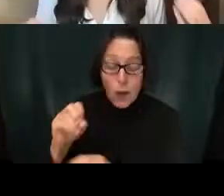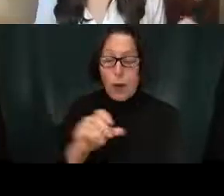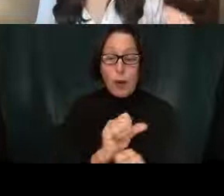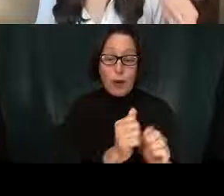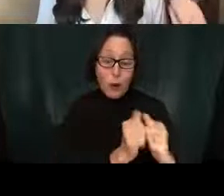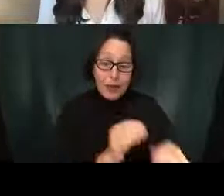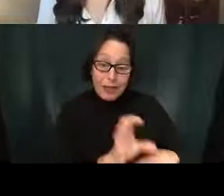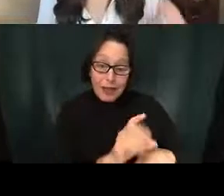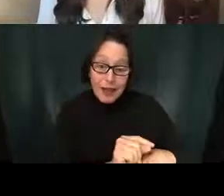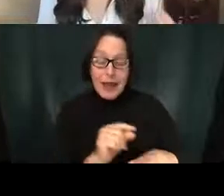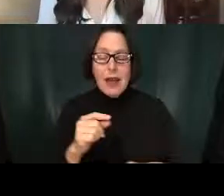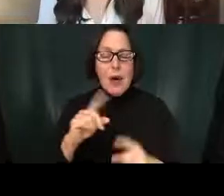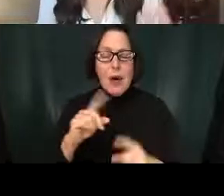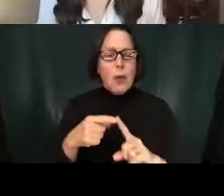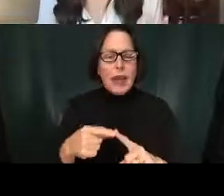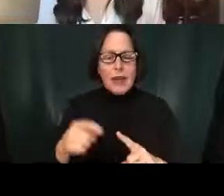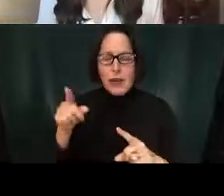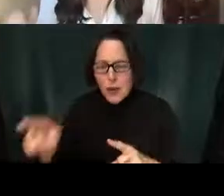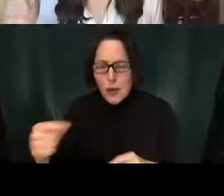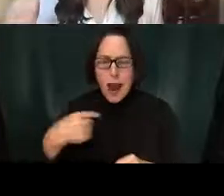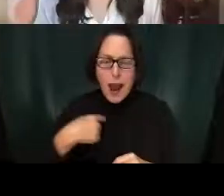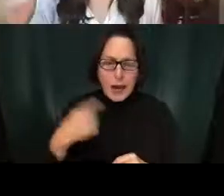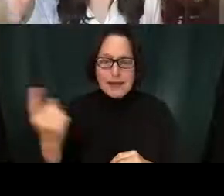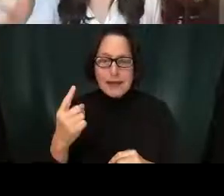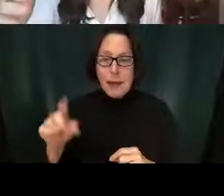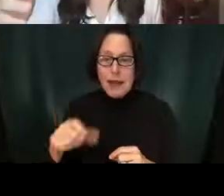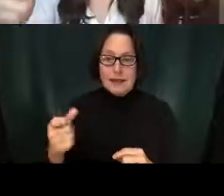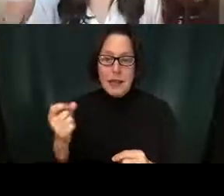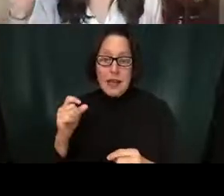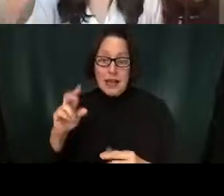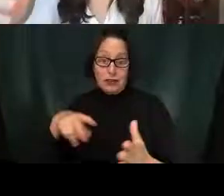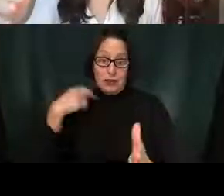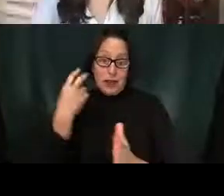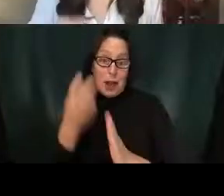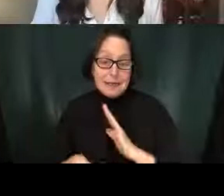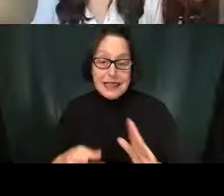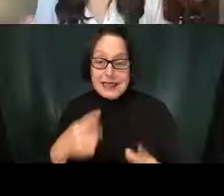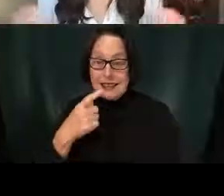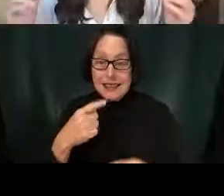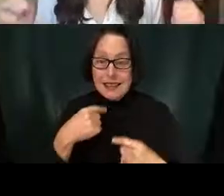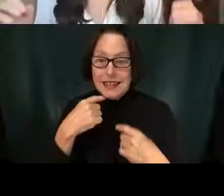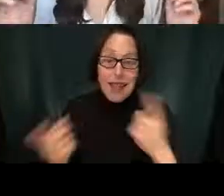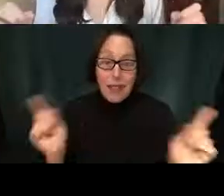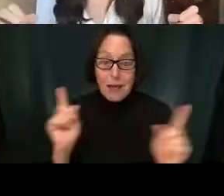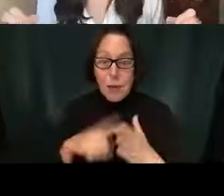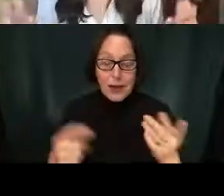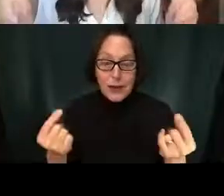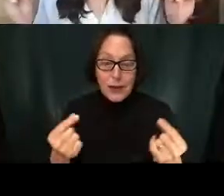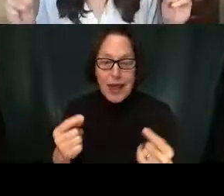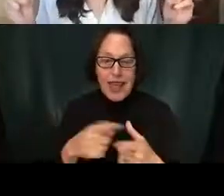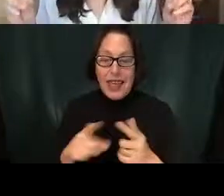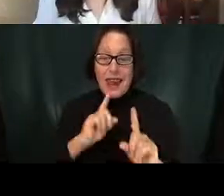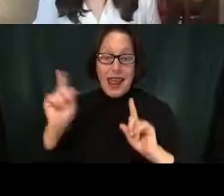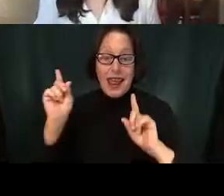when you or I or someone else jumps in to tell people tell them what to do and give the answer or